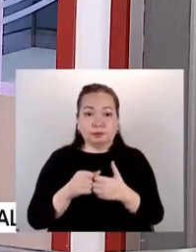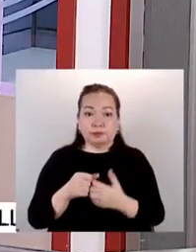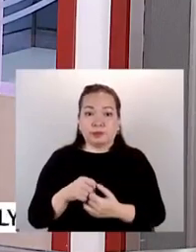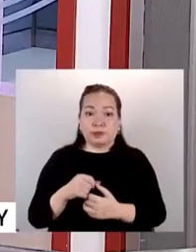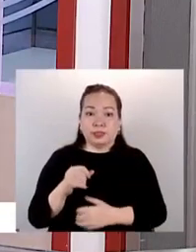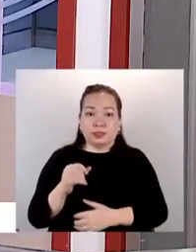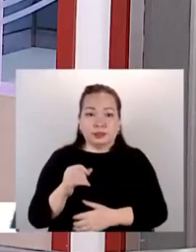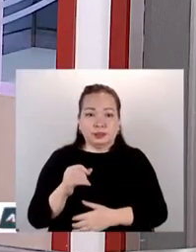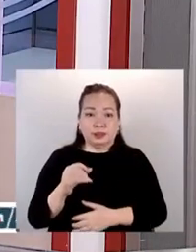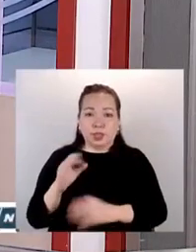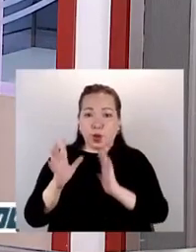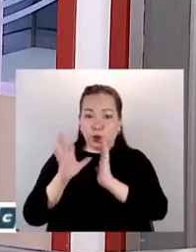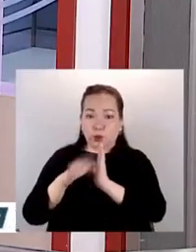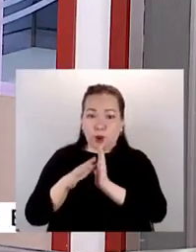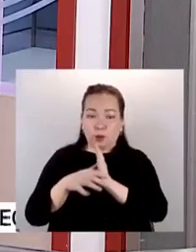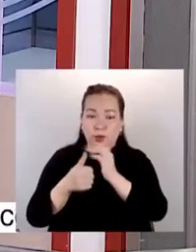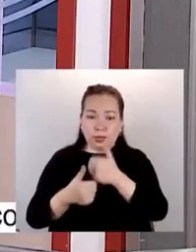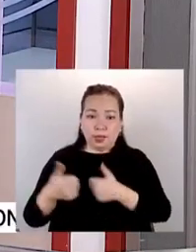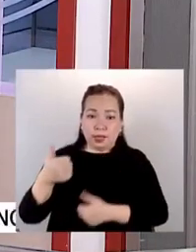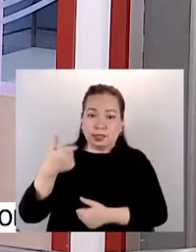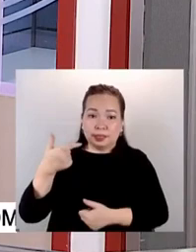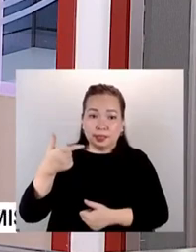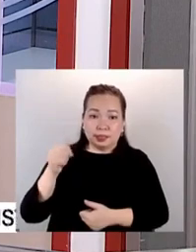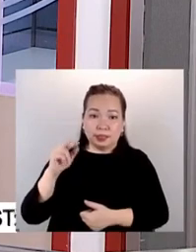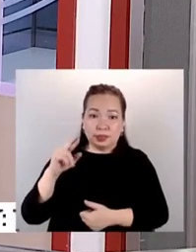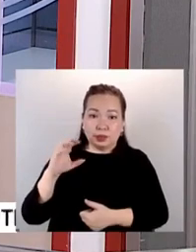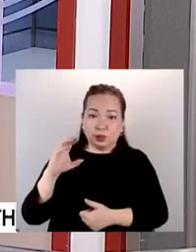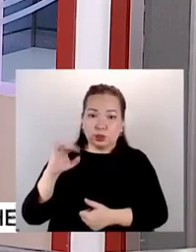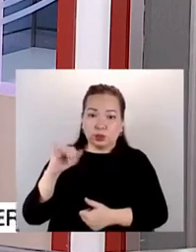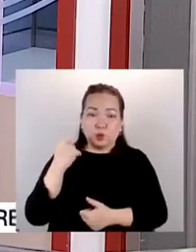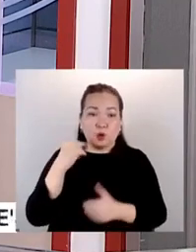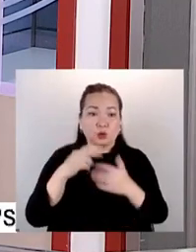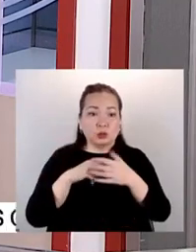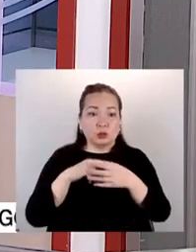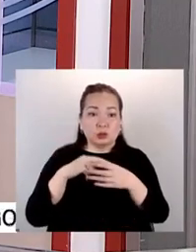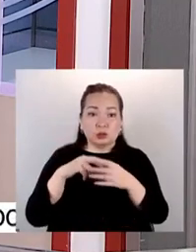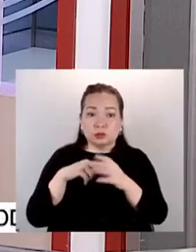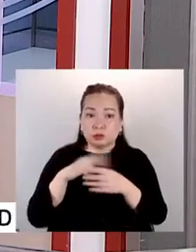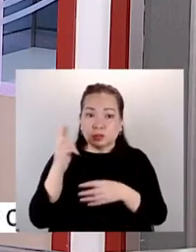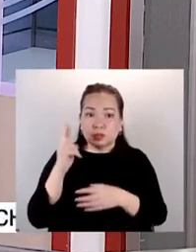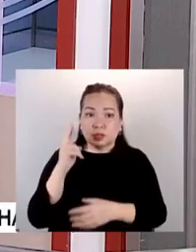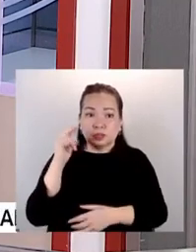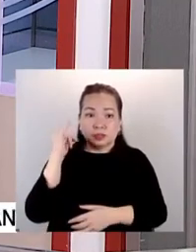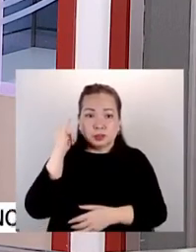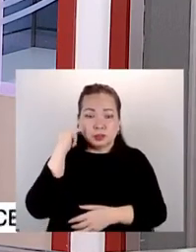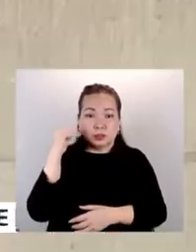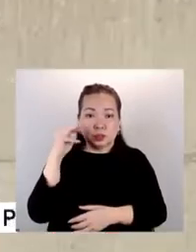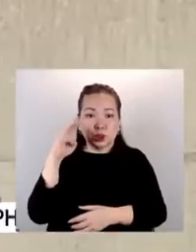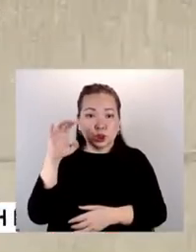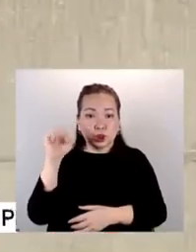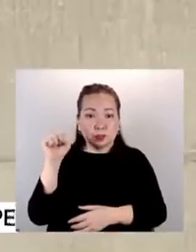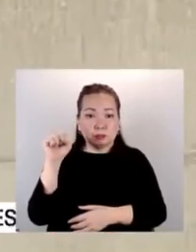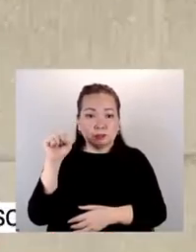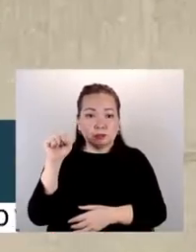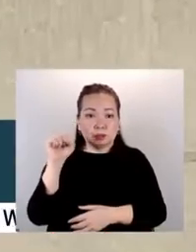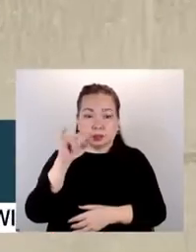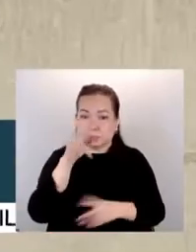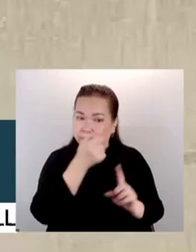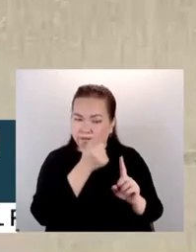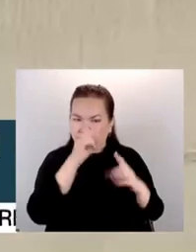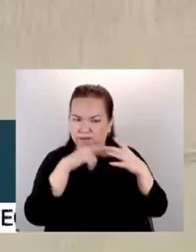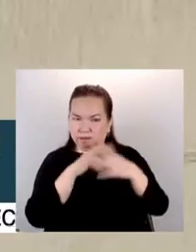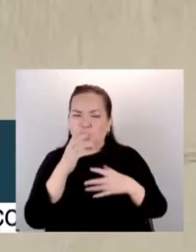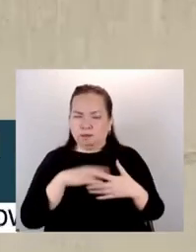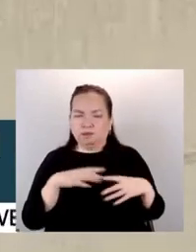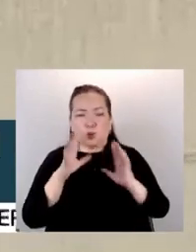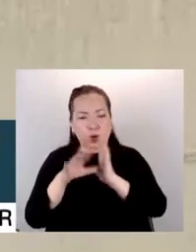Chairman George Garcia says the reason for the resignation of former spokesperson James Jimenez is deeply personal. The COMELEC has accepted Jimenez's